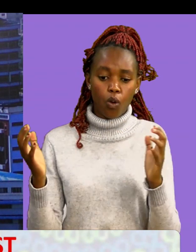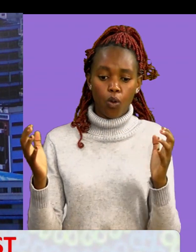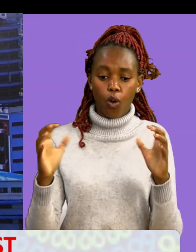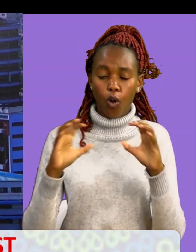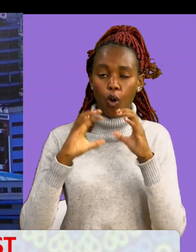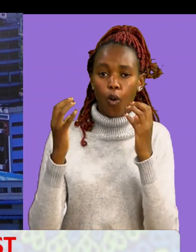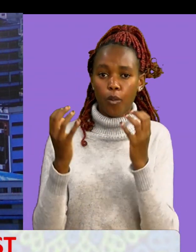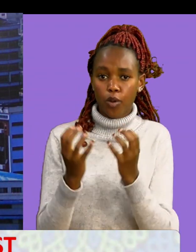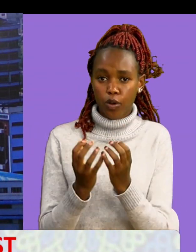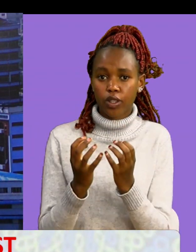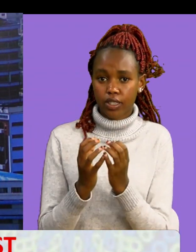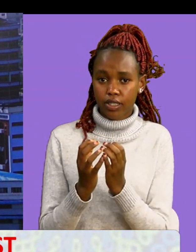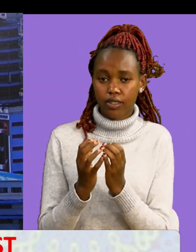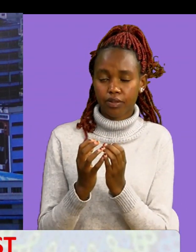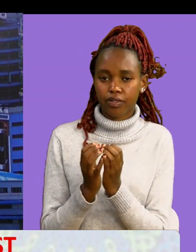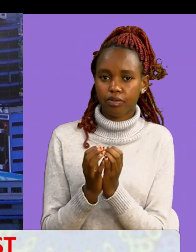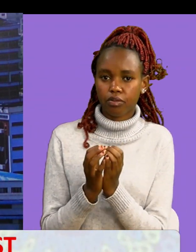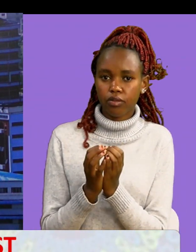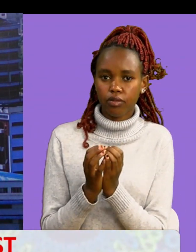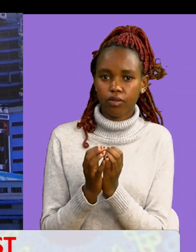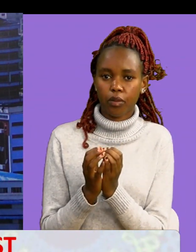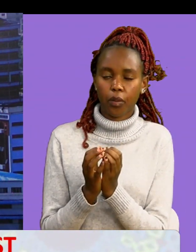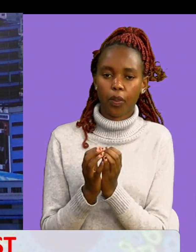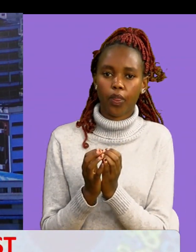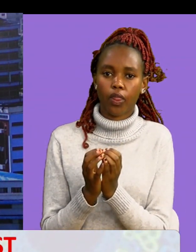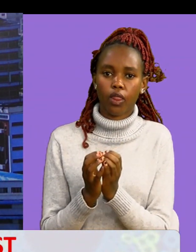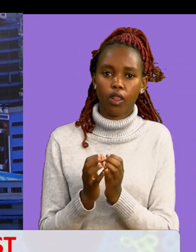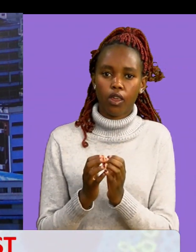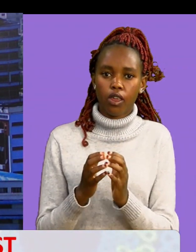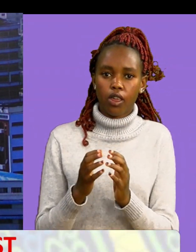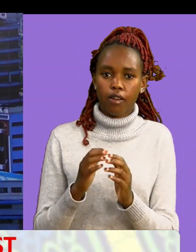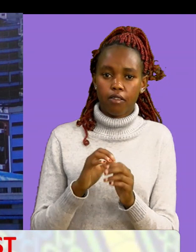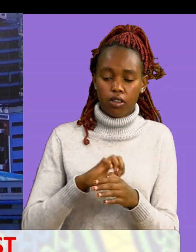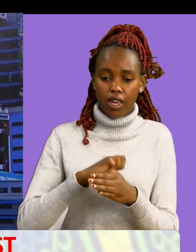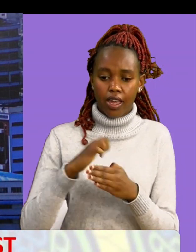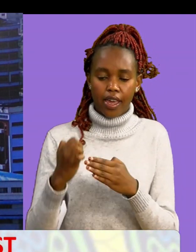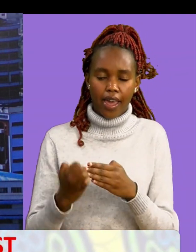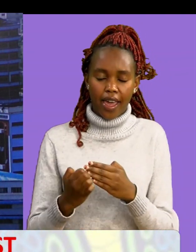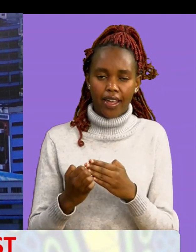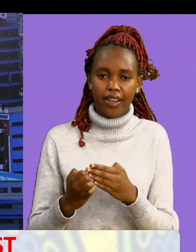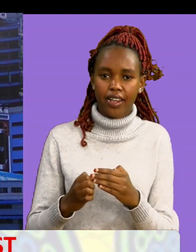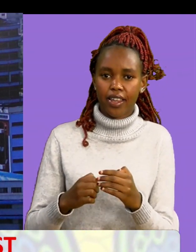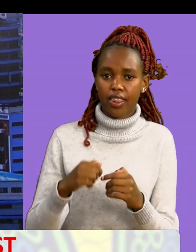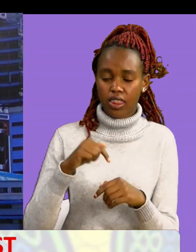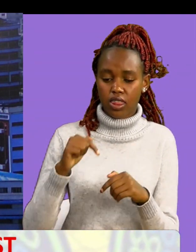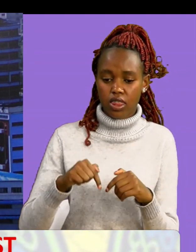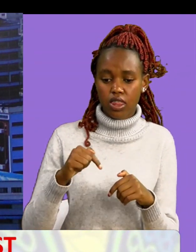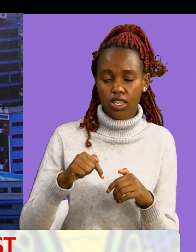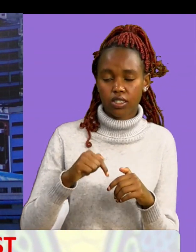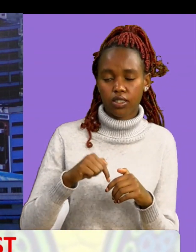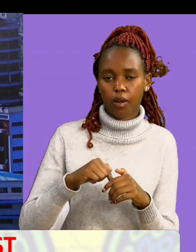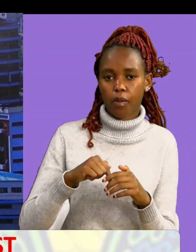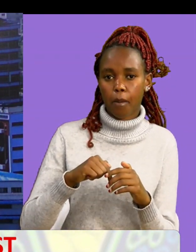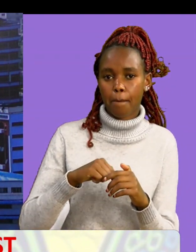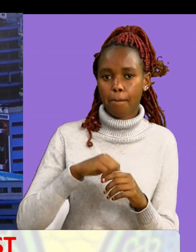to kupiga sherehe. More so now that we're in the final month of the year. I'm talking about December. So December vibes. Tuambie pale your comment